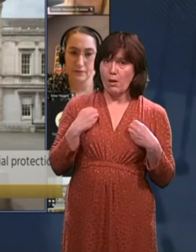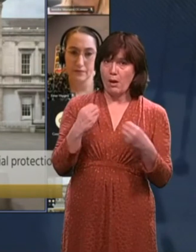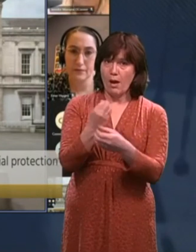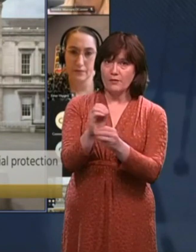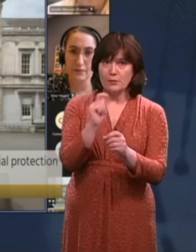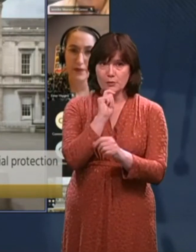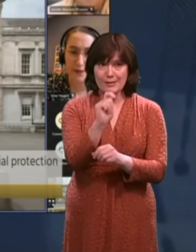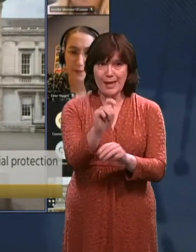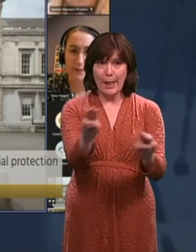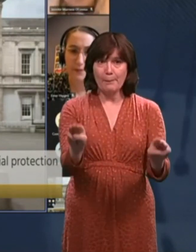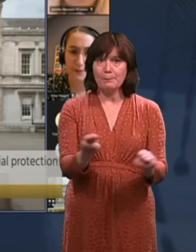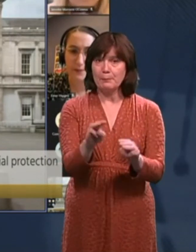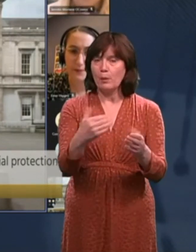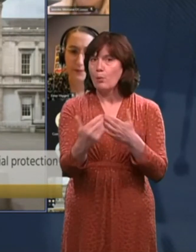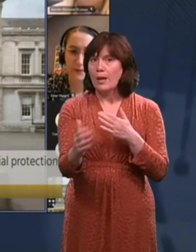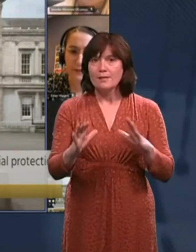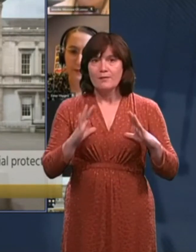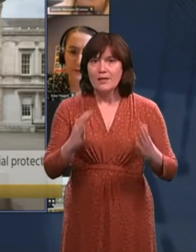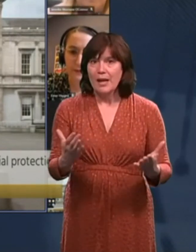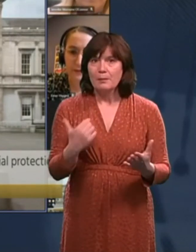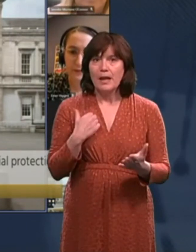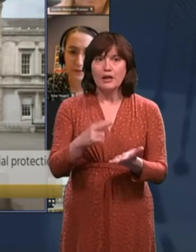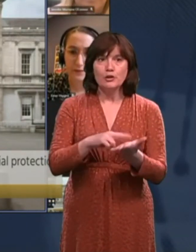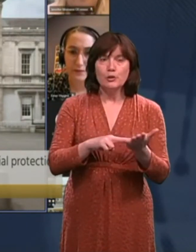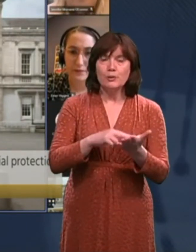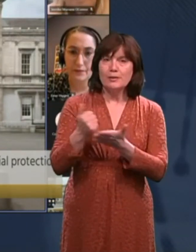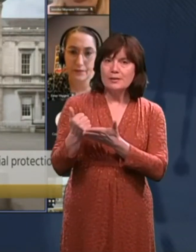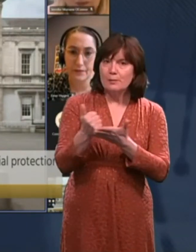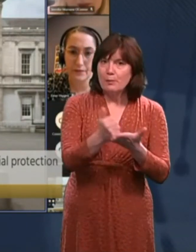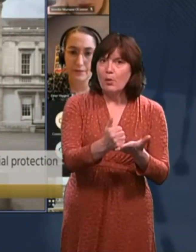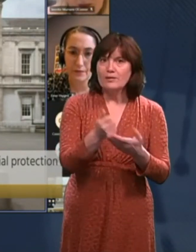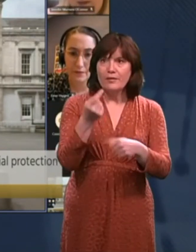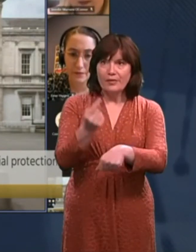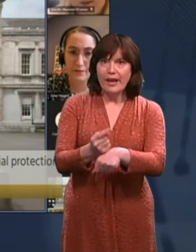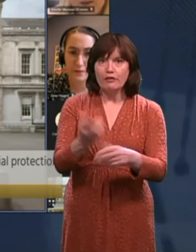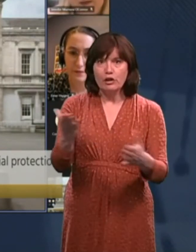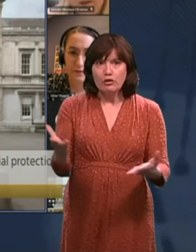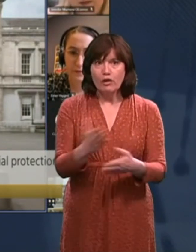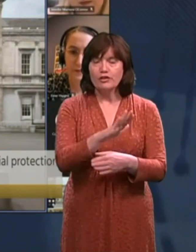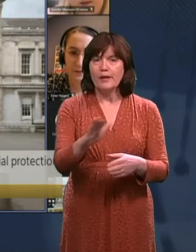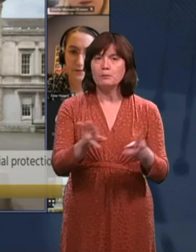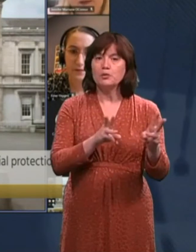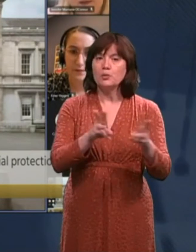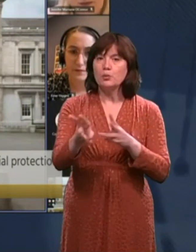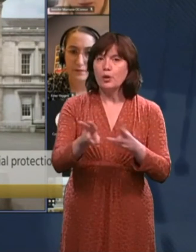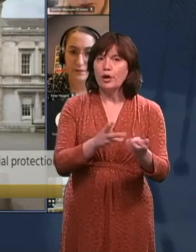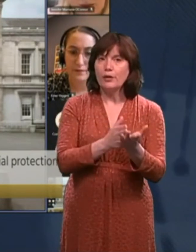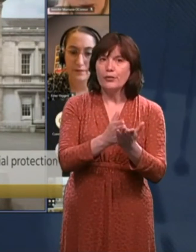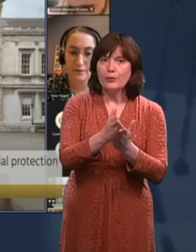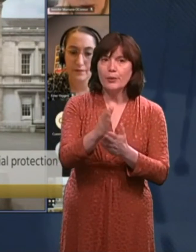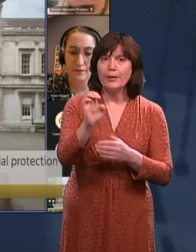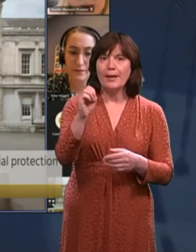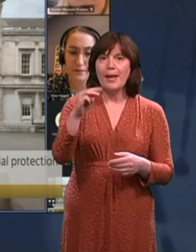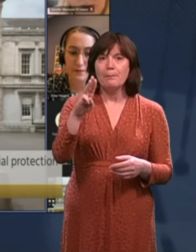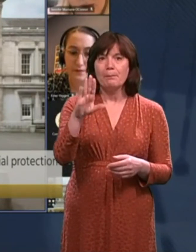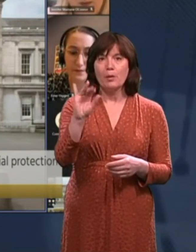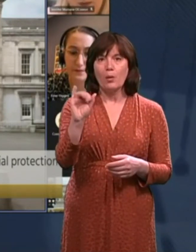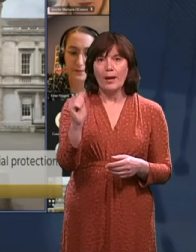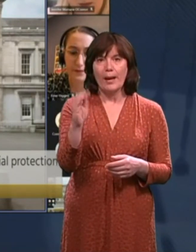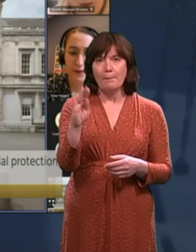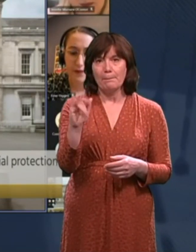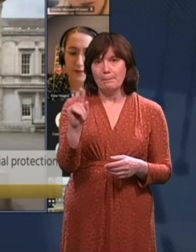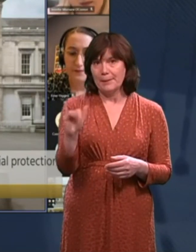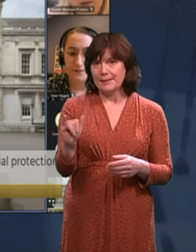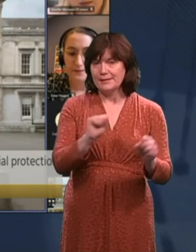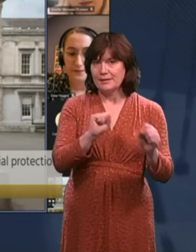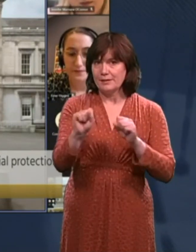available, take up those supports, and encourage them to work through the employability service.